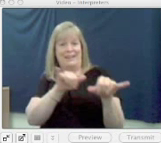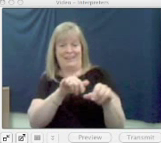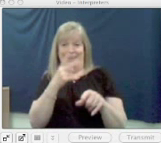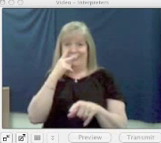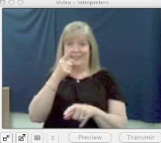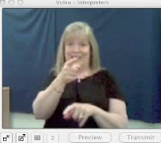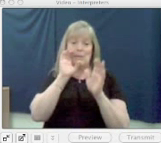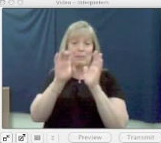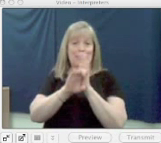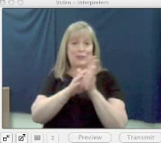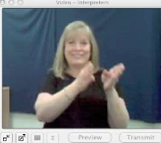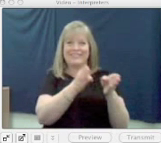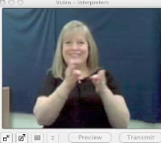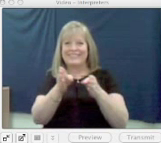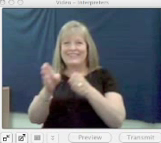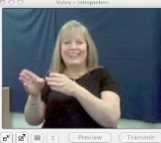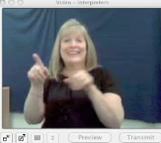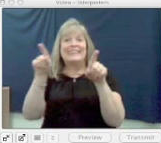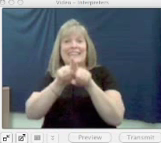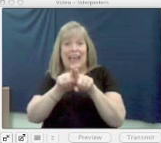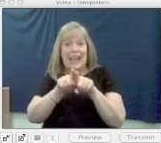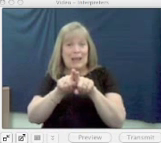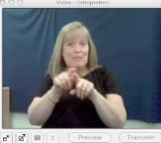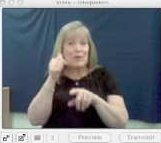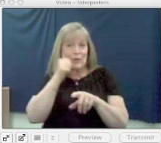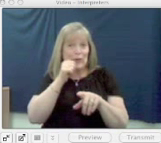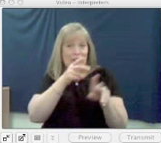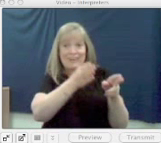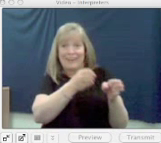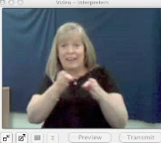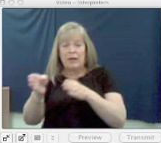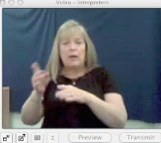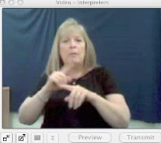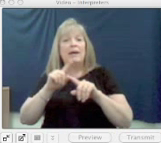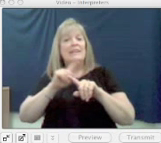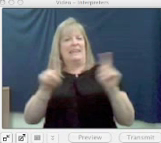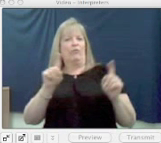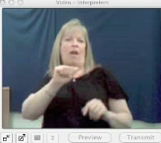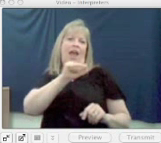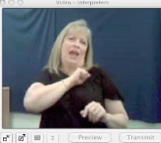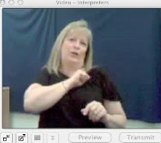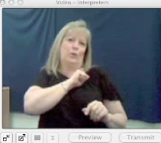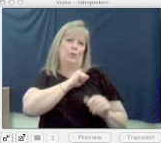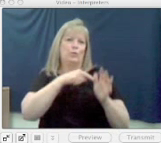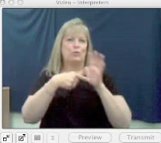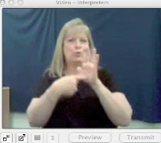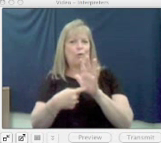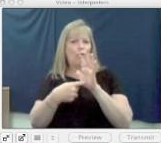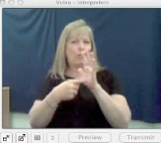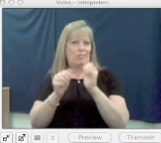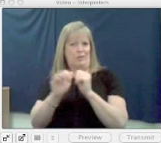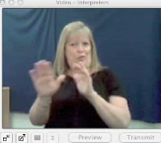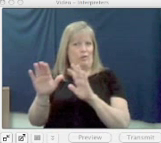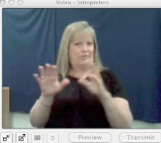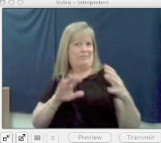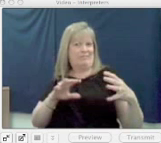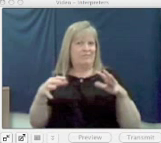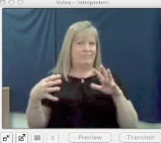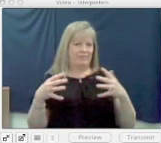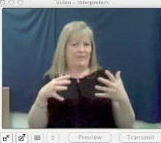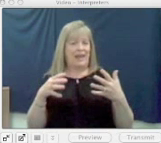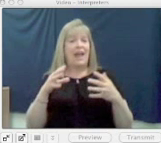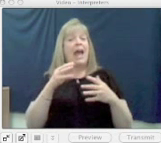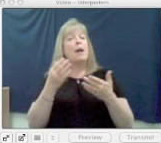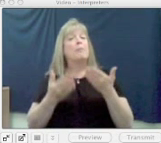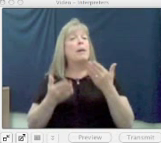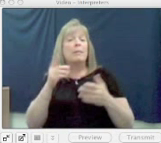individual, and yet she's got several different attitudes that she's reflecting. And perhaps what deaf people